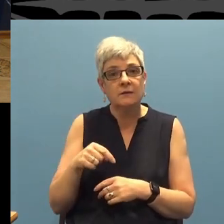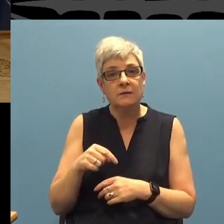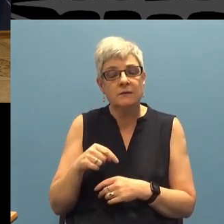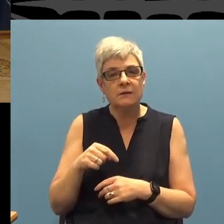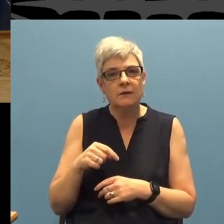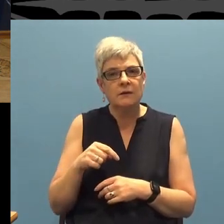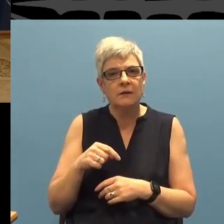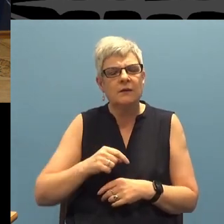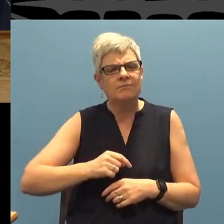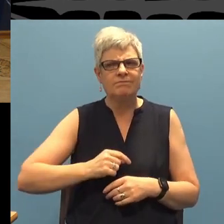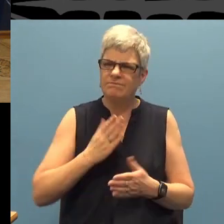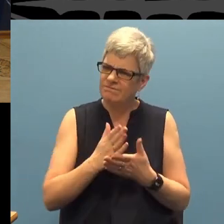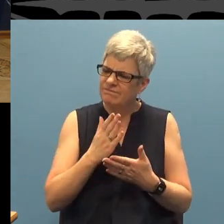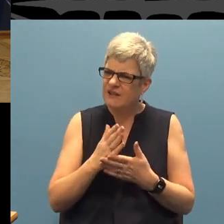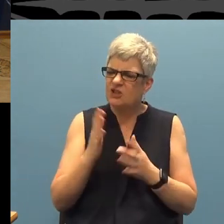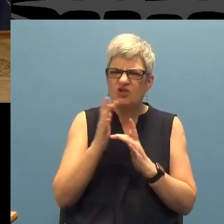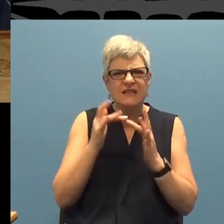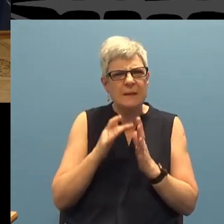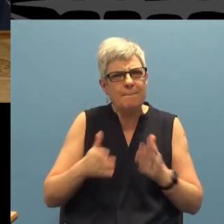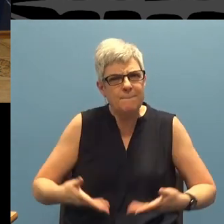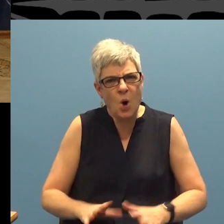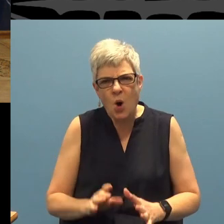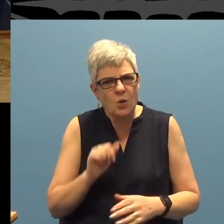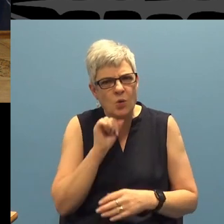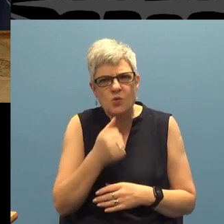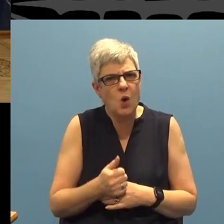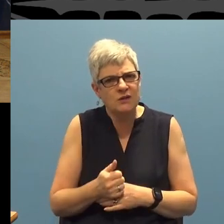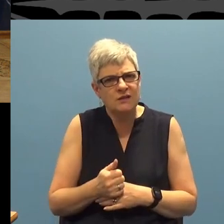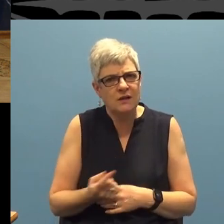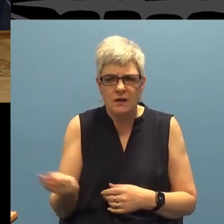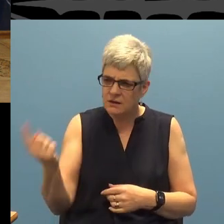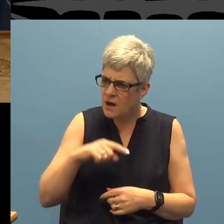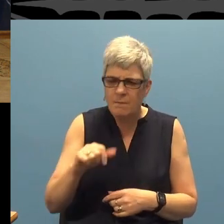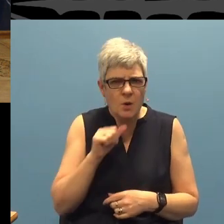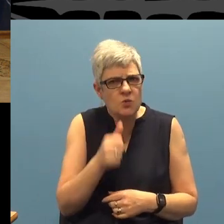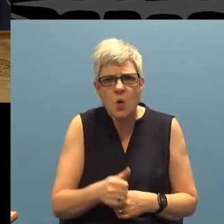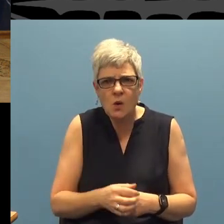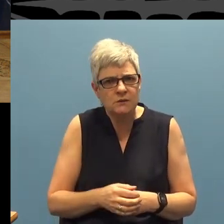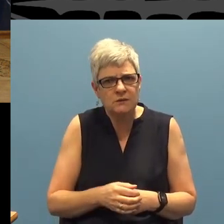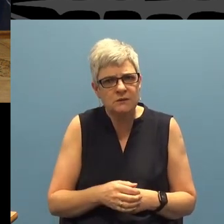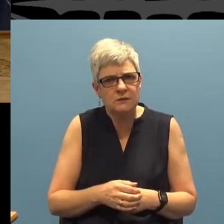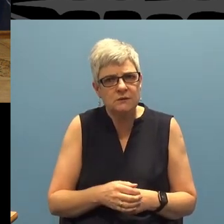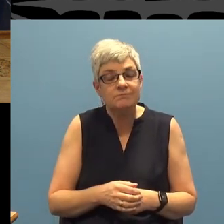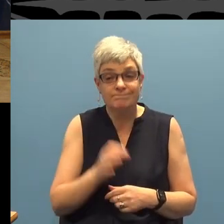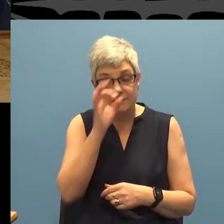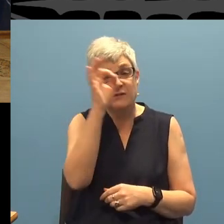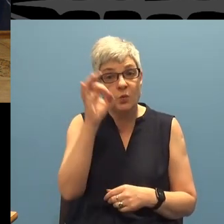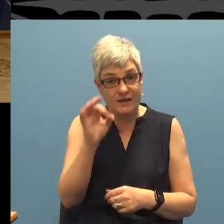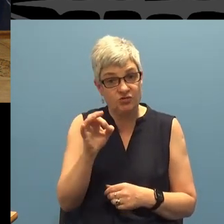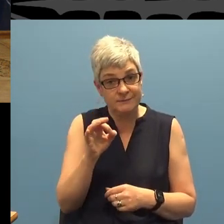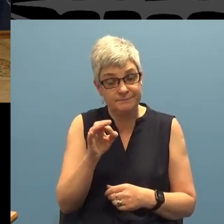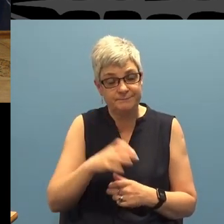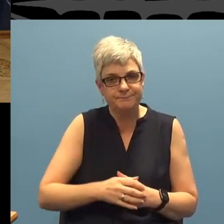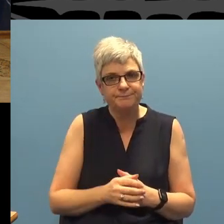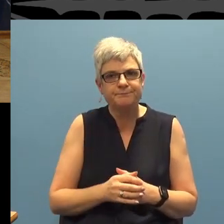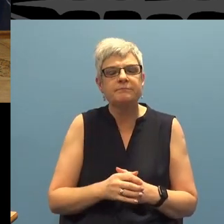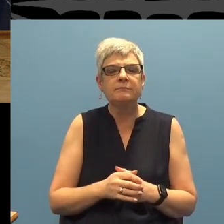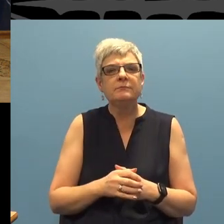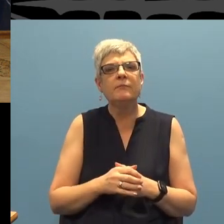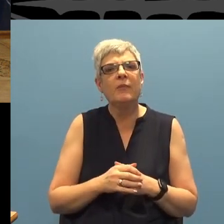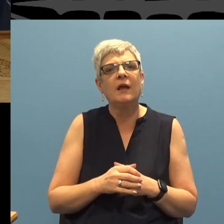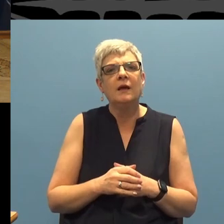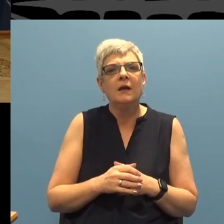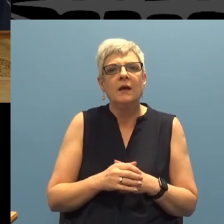I mean, was Jesus born or was he not born? Did he come or did he not come? That's the question. And not just